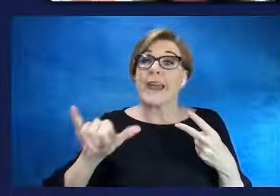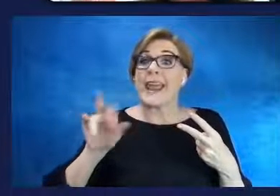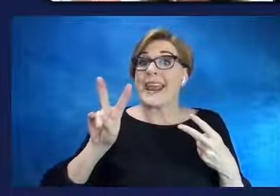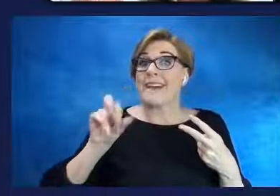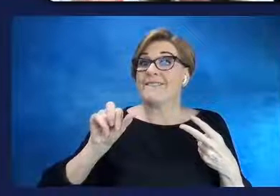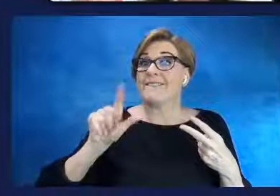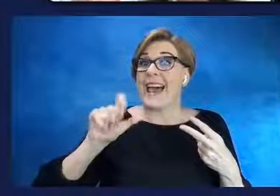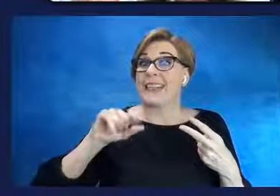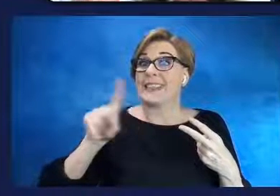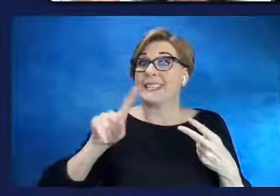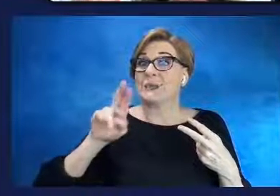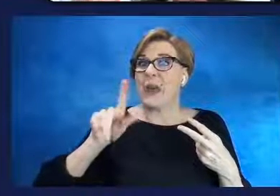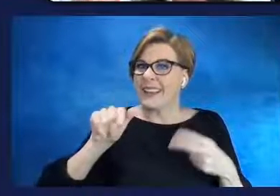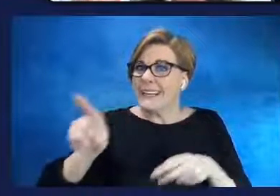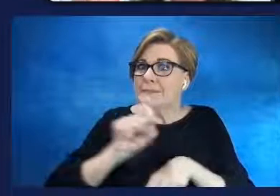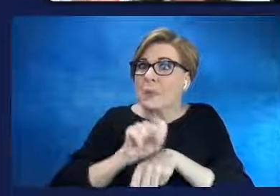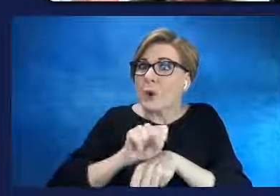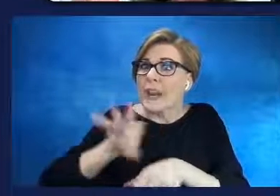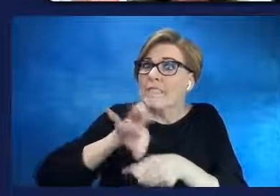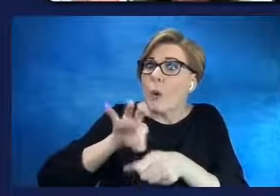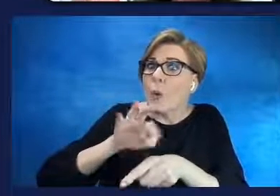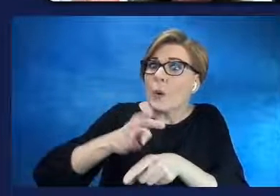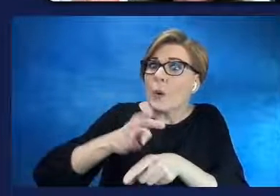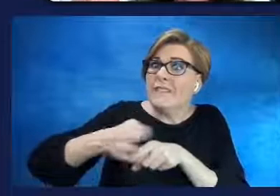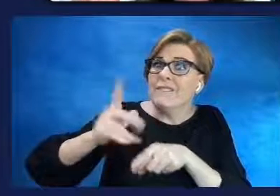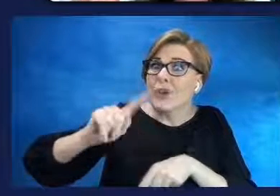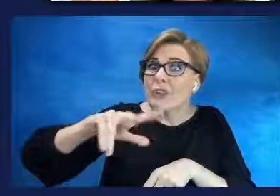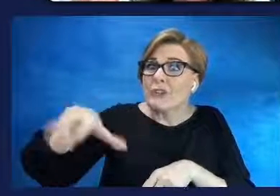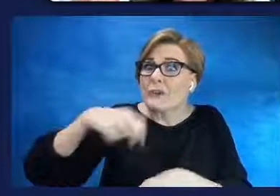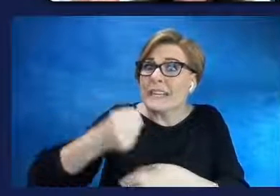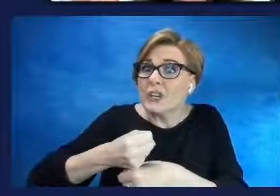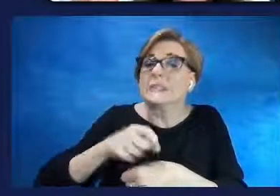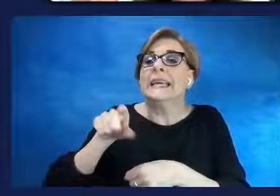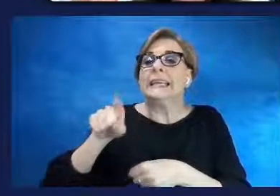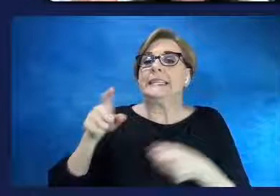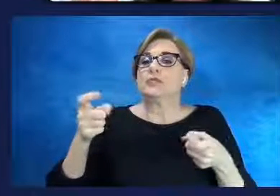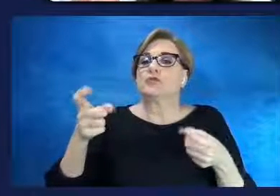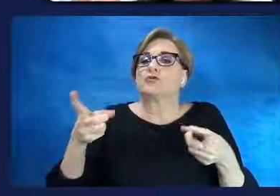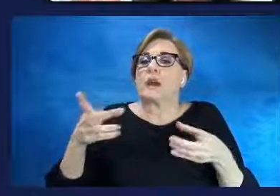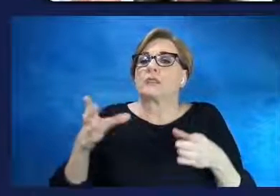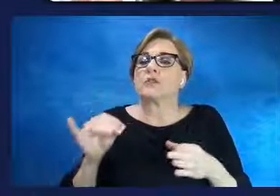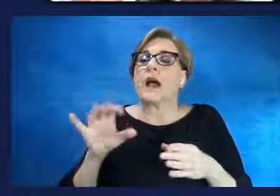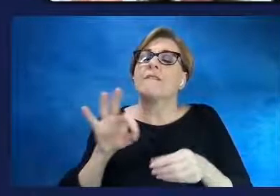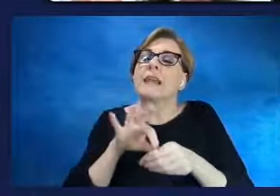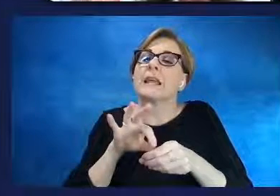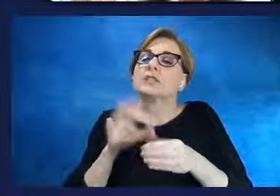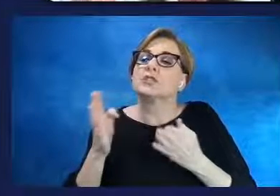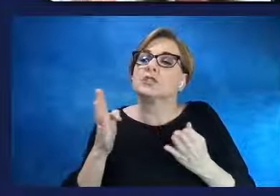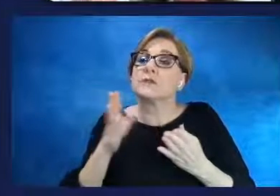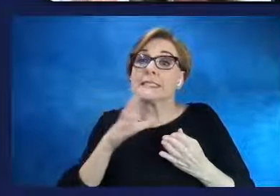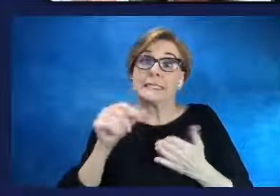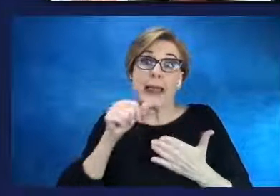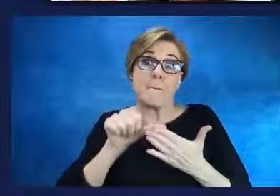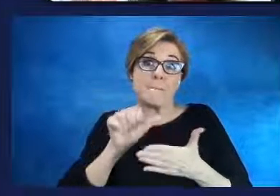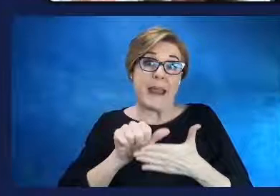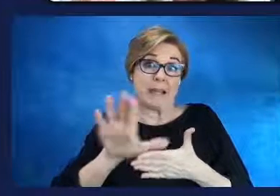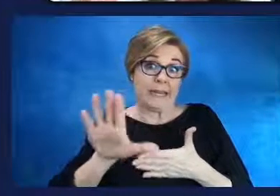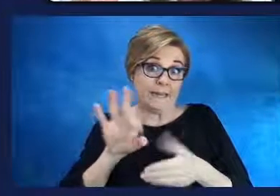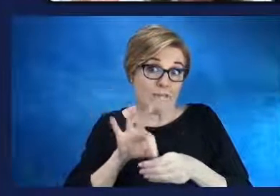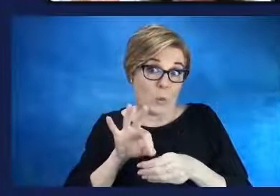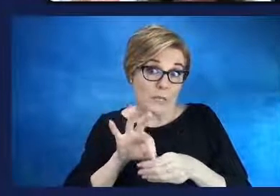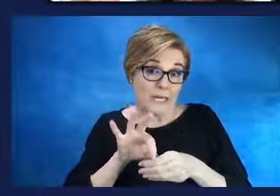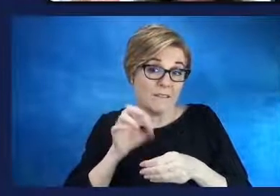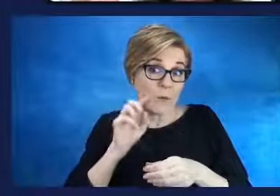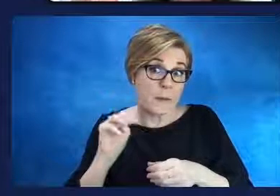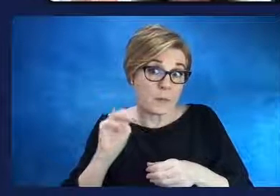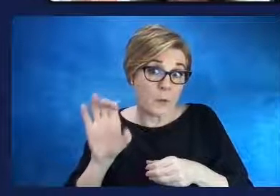years. He currently serves as the Director of Mail-in Voting and Election Services for Maricopa County. Ray serves or has